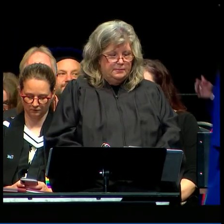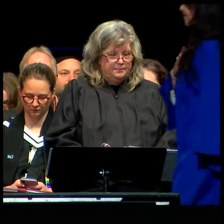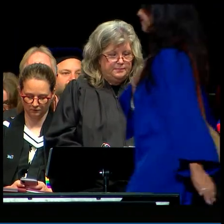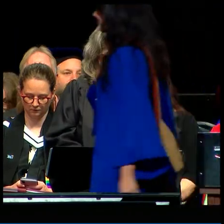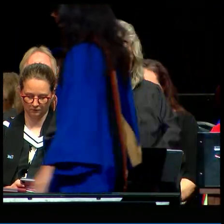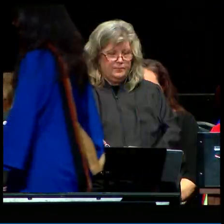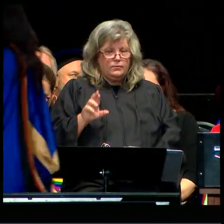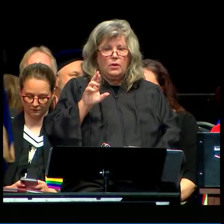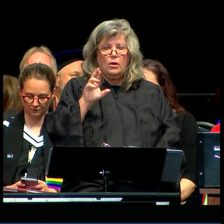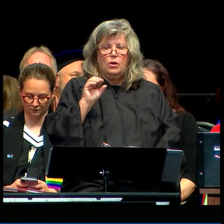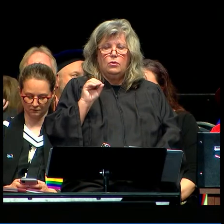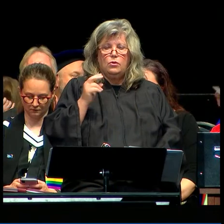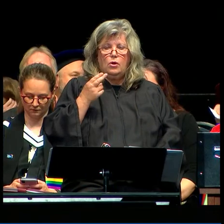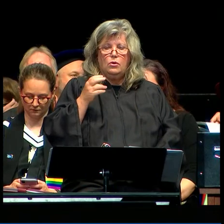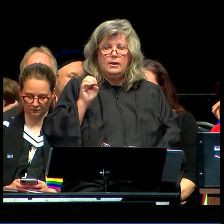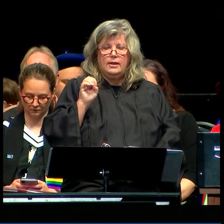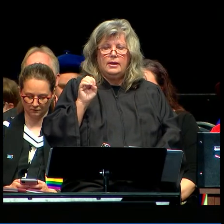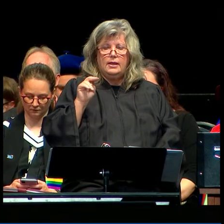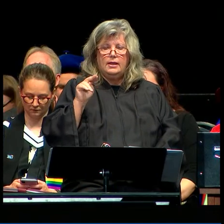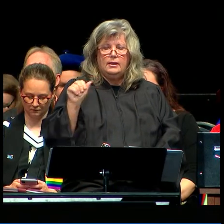Rohina Hamidi.